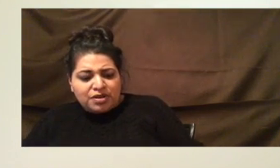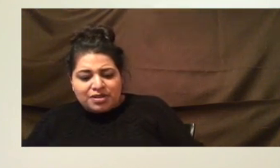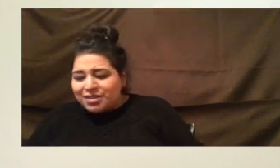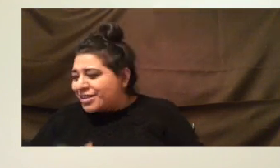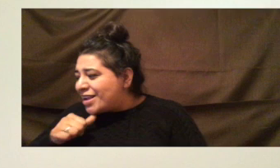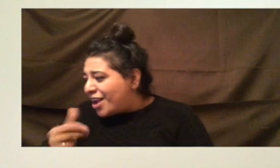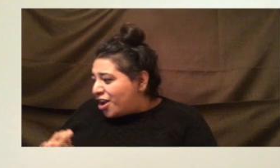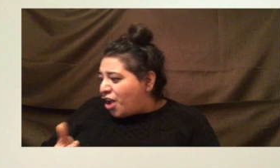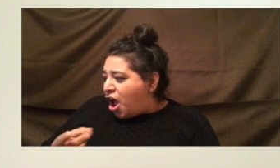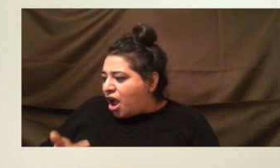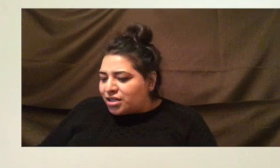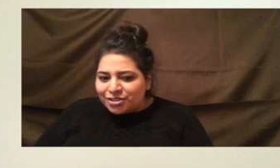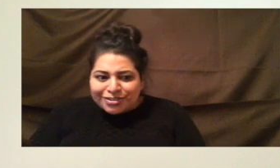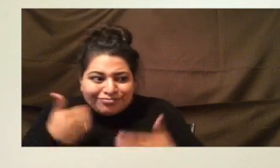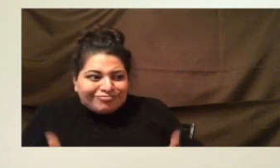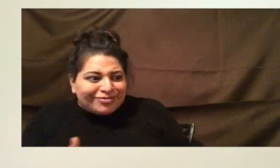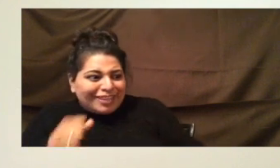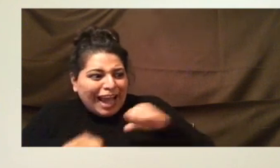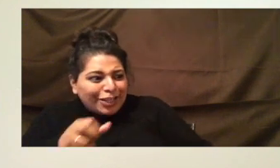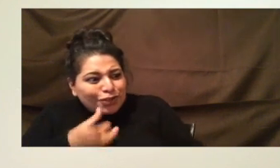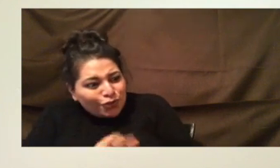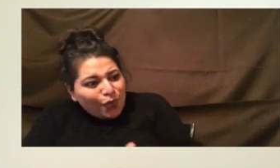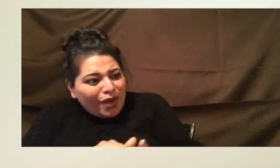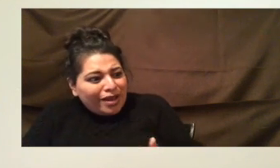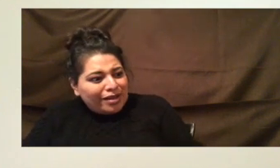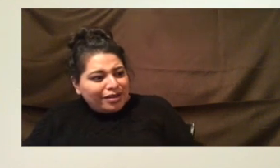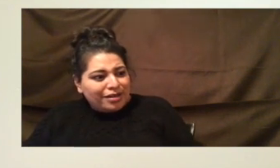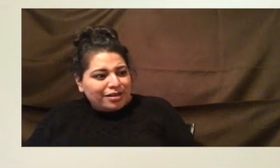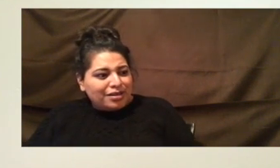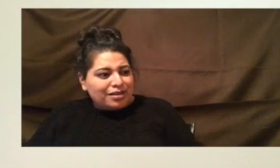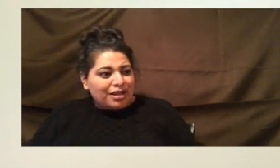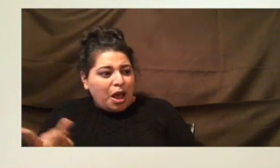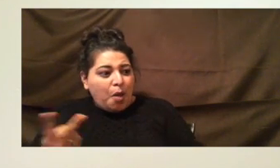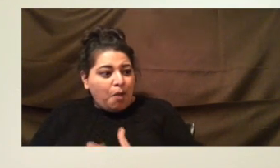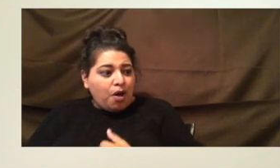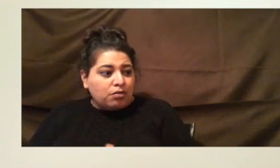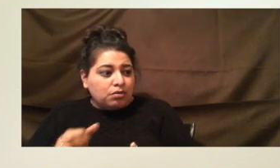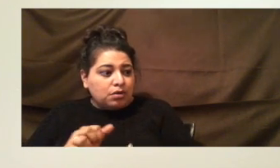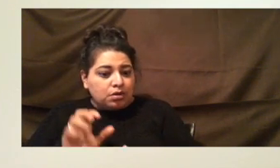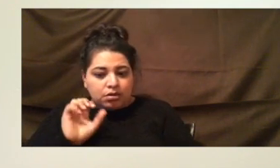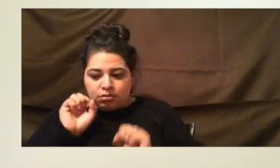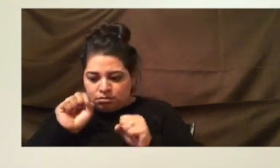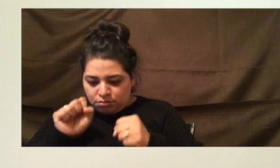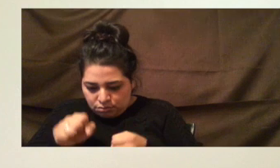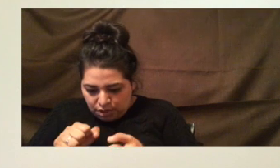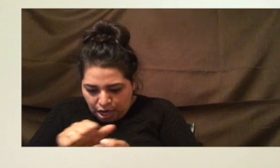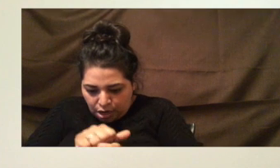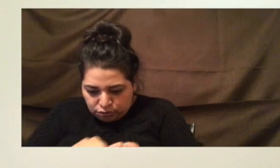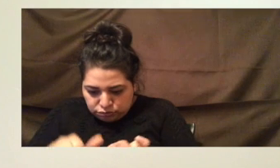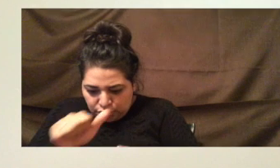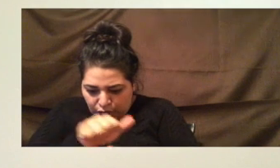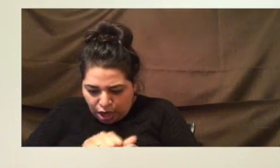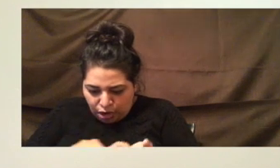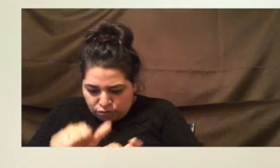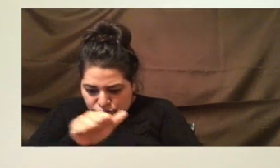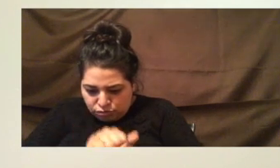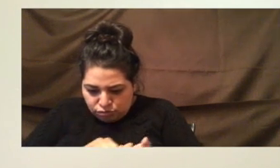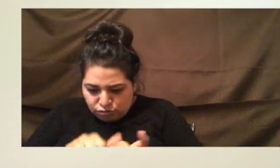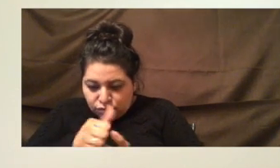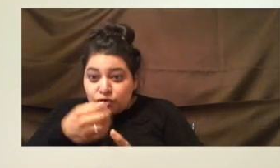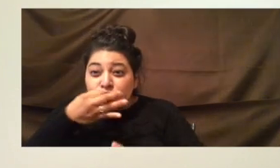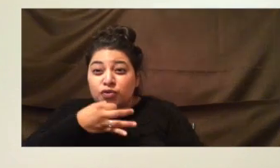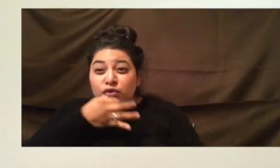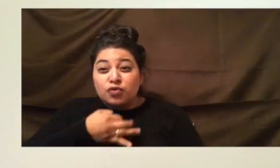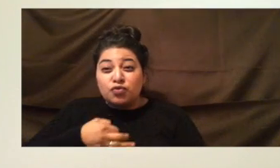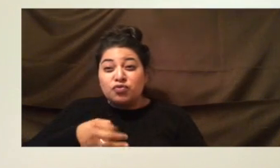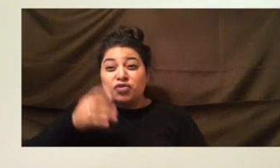dog, Jack, said Annie. Just chew, said Jack. Jack and Annie both bowed their heads and pretended to chew.